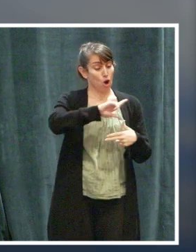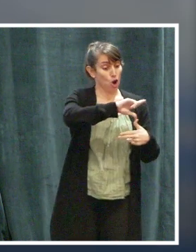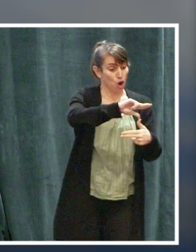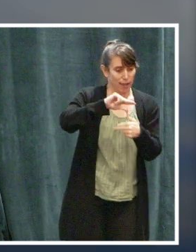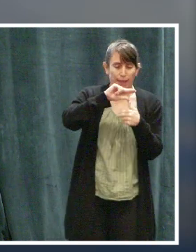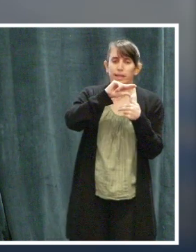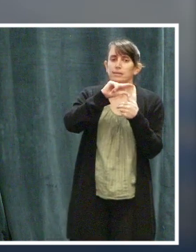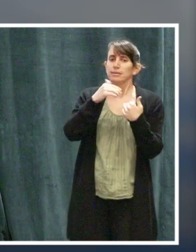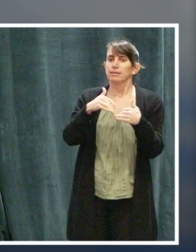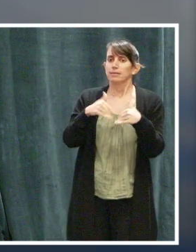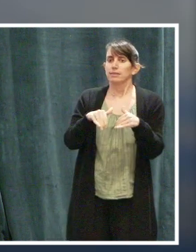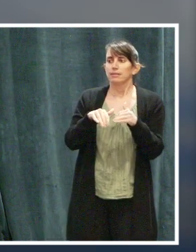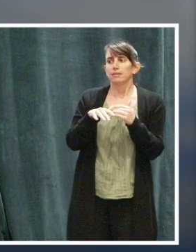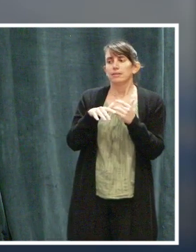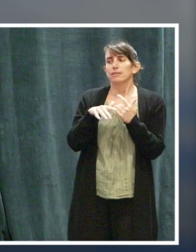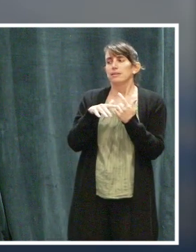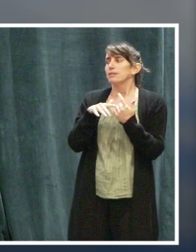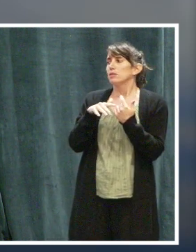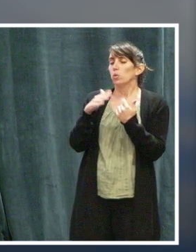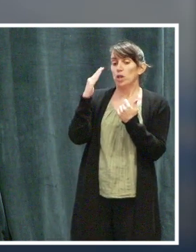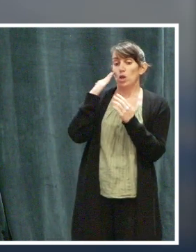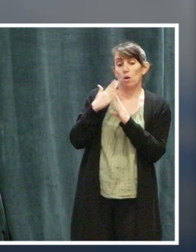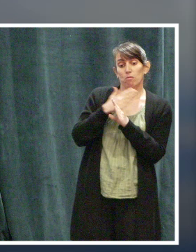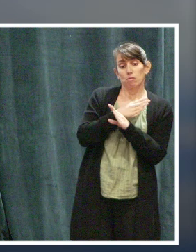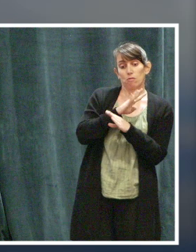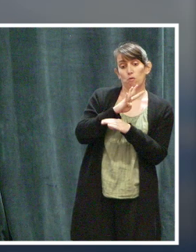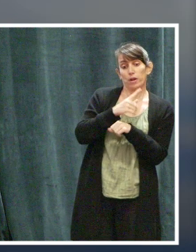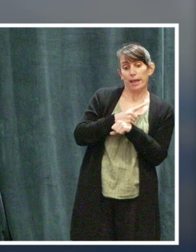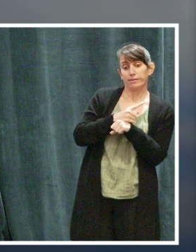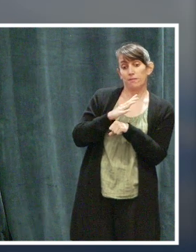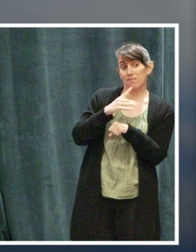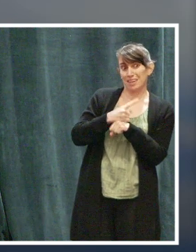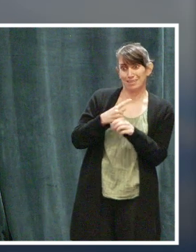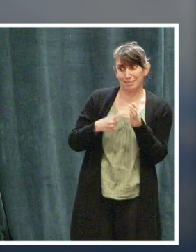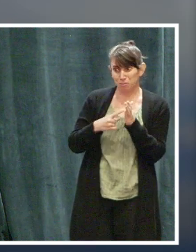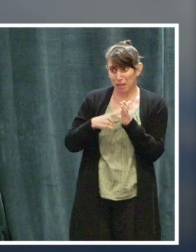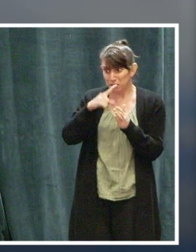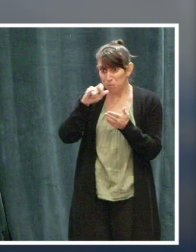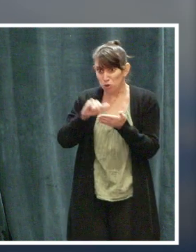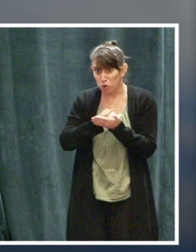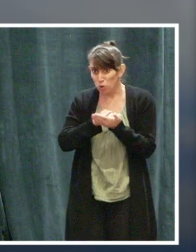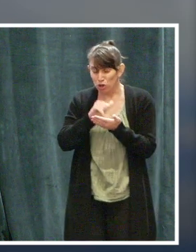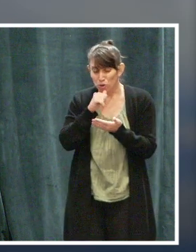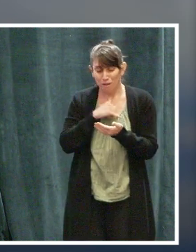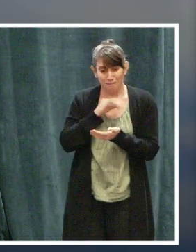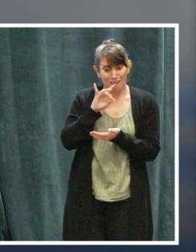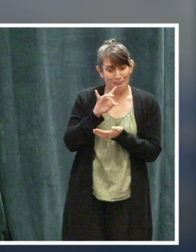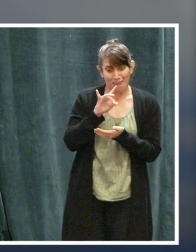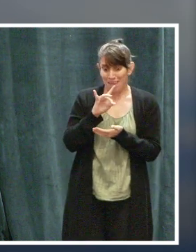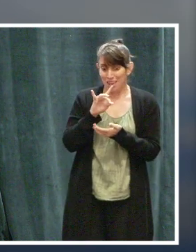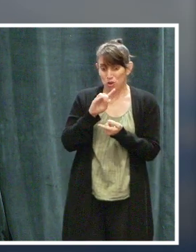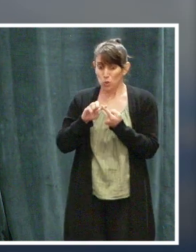what's going on 4 to 5 days. Sometimes in the summer in New York, you don't have more than 8 to 16 hours for a cloudburst